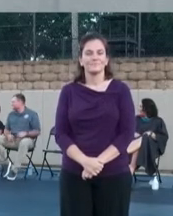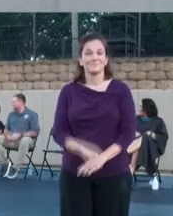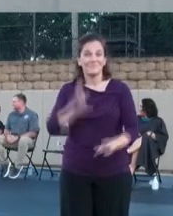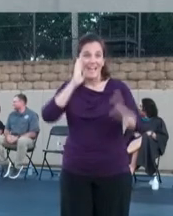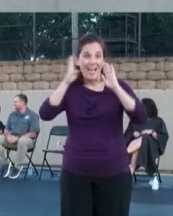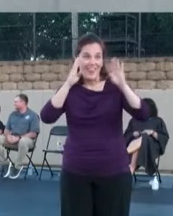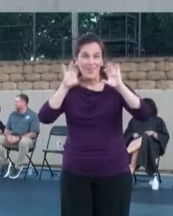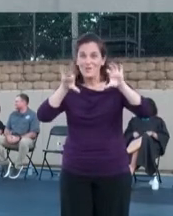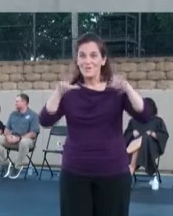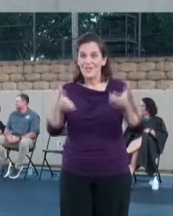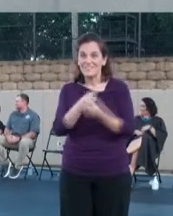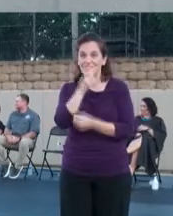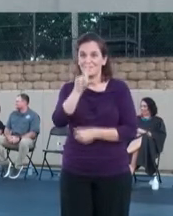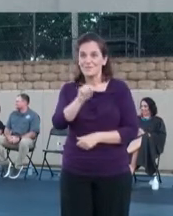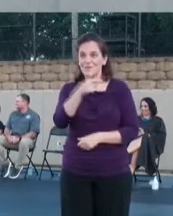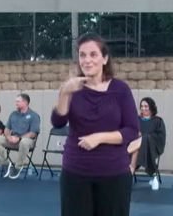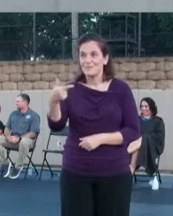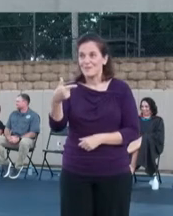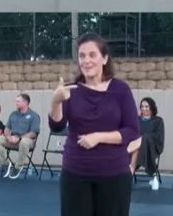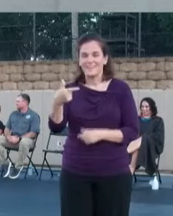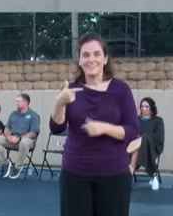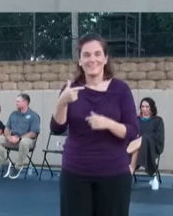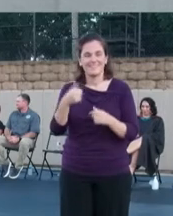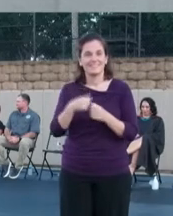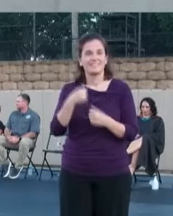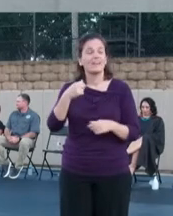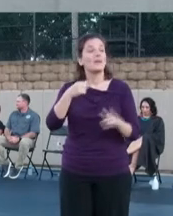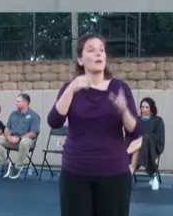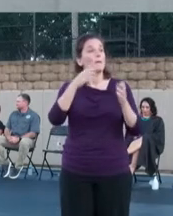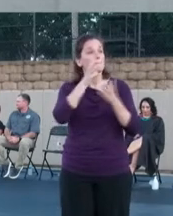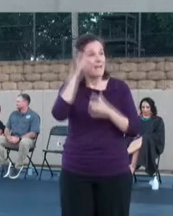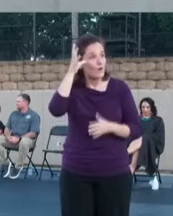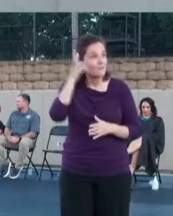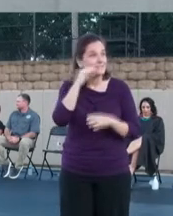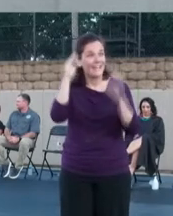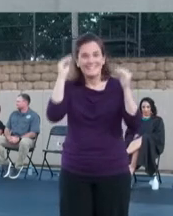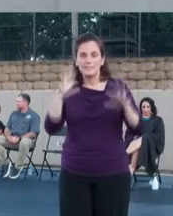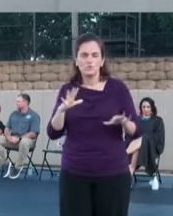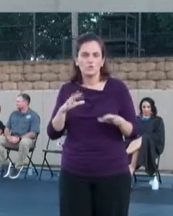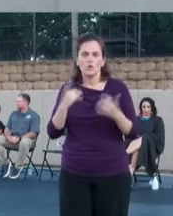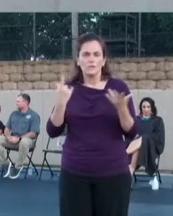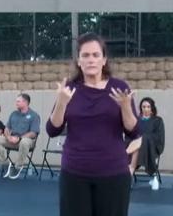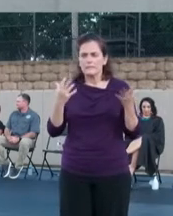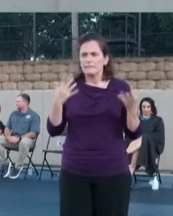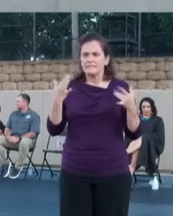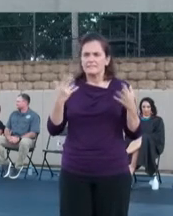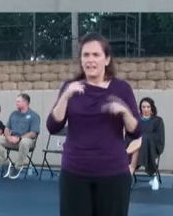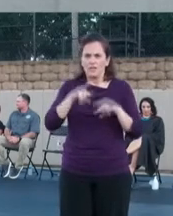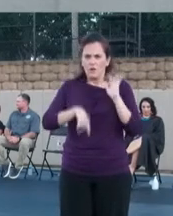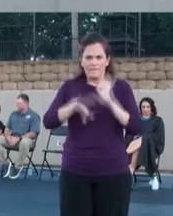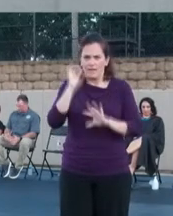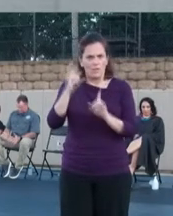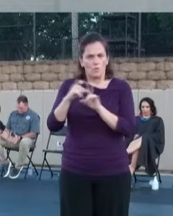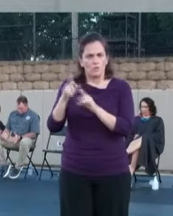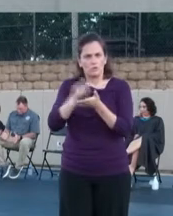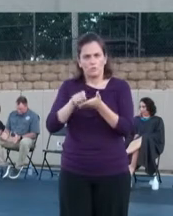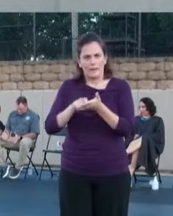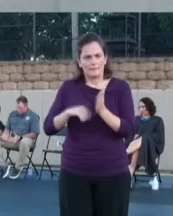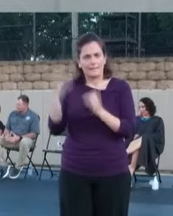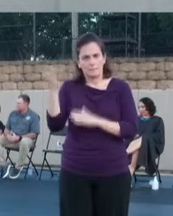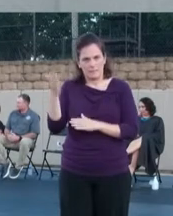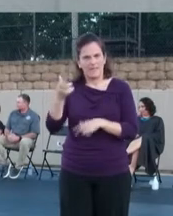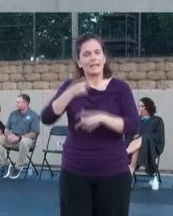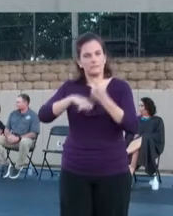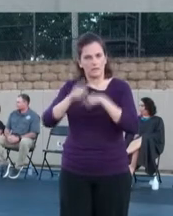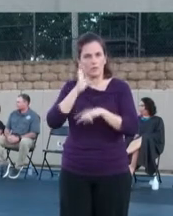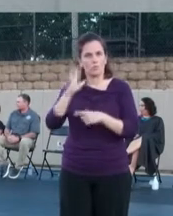Hello, class of 2021, parents and teachers. I couldn't find the words to write my speech, so instead I will be performing